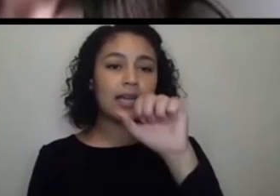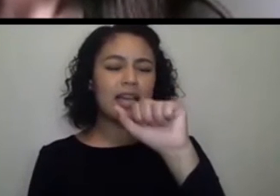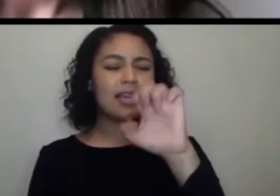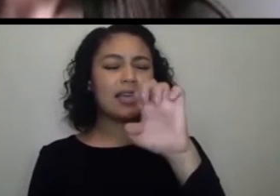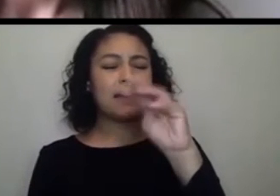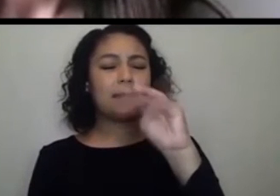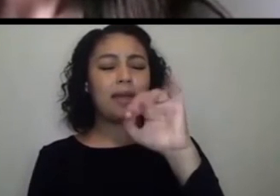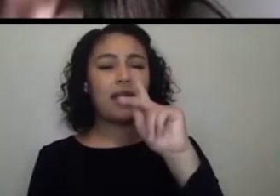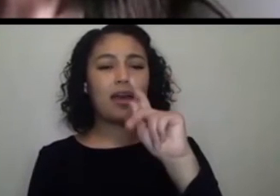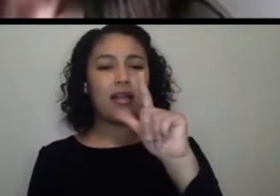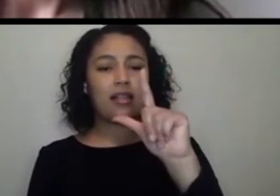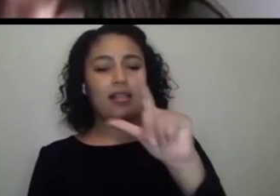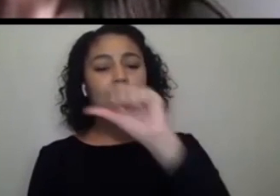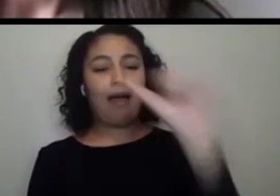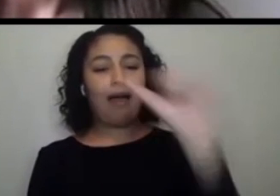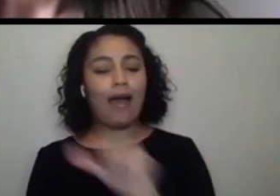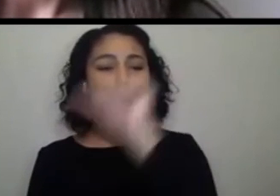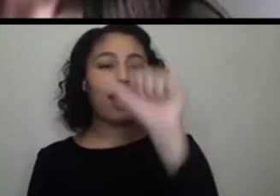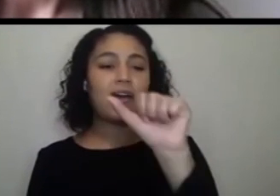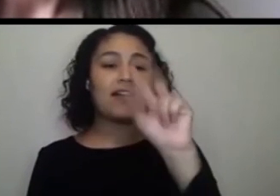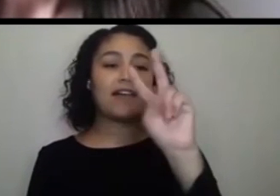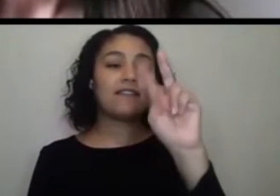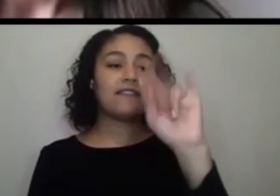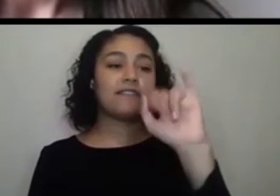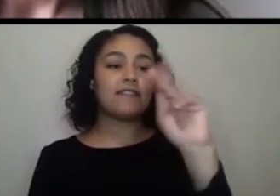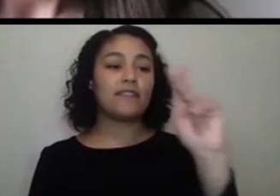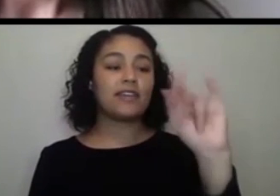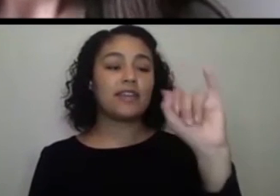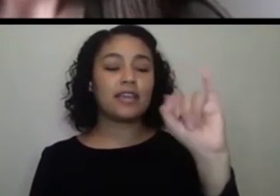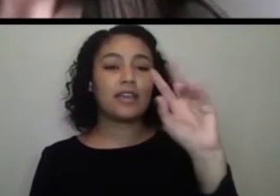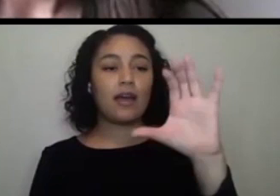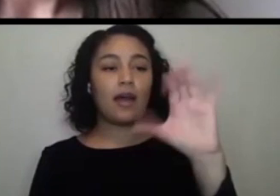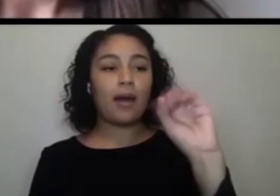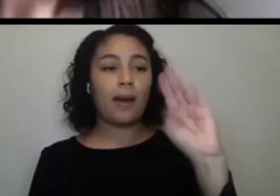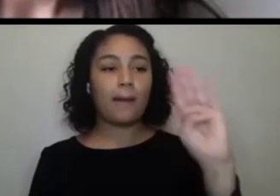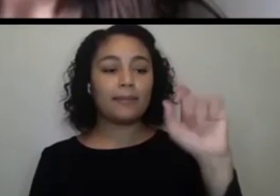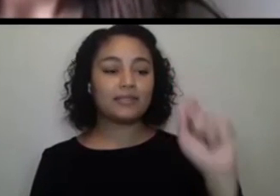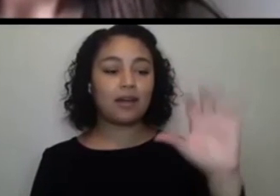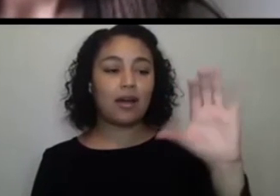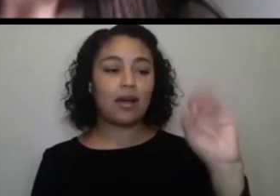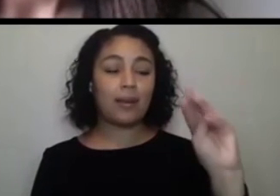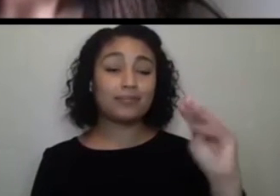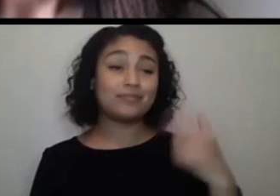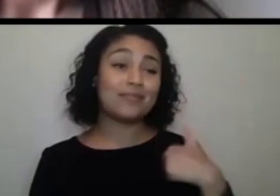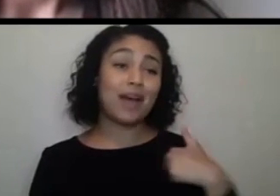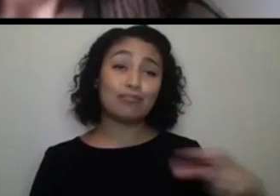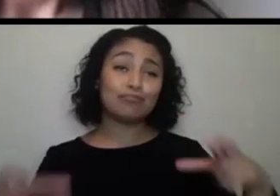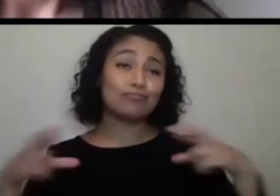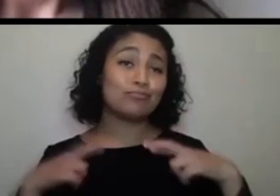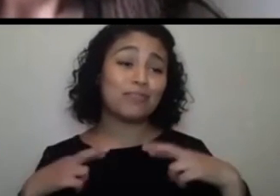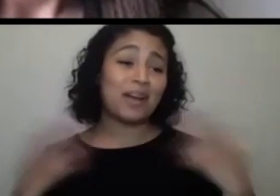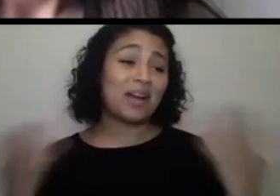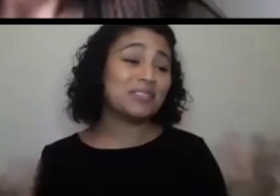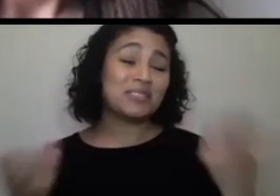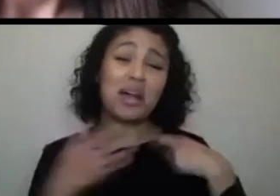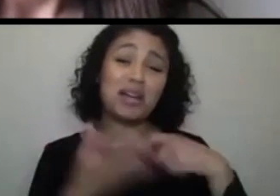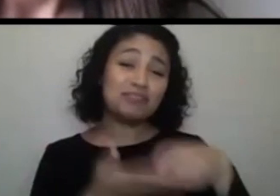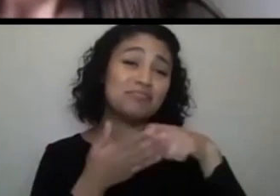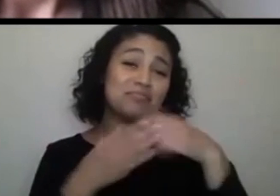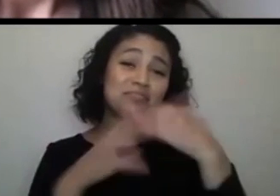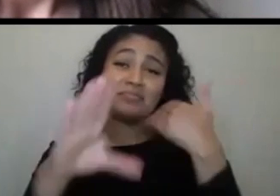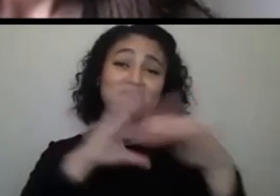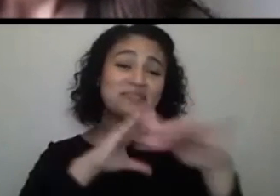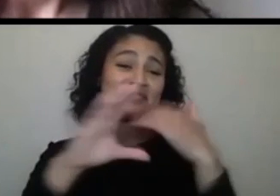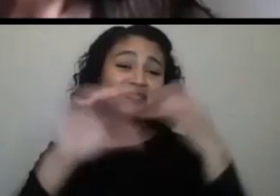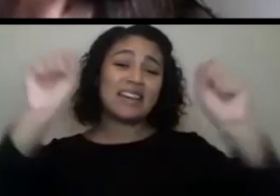email@vickicobb.com. Please feel free to write me. I write everybody. I'm basically retired, so it's a thrill